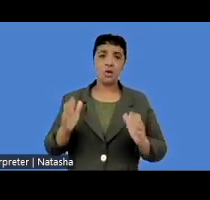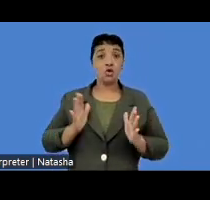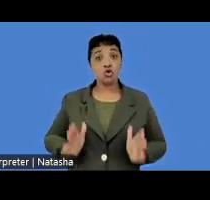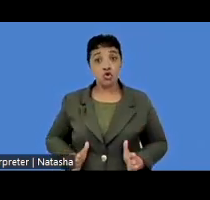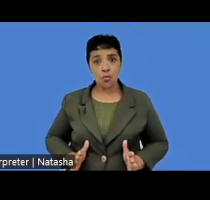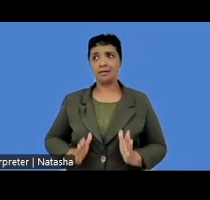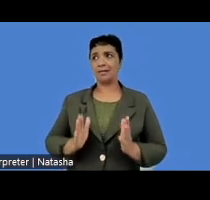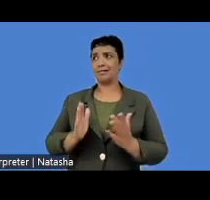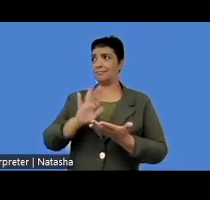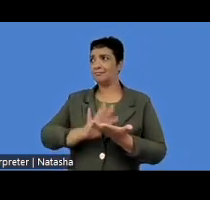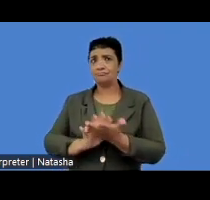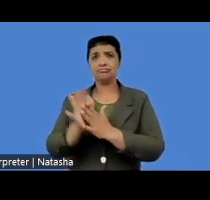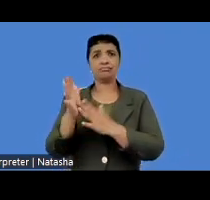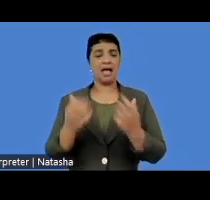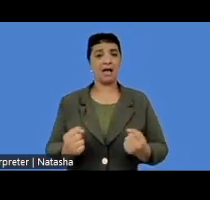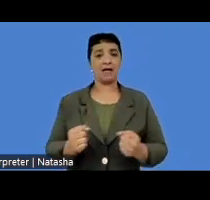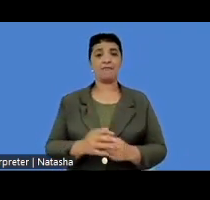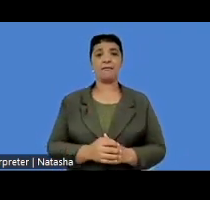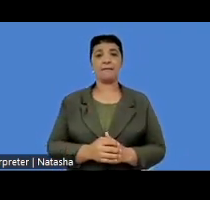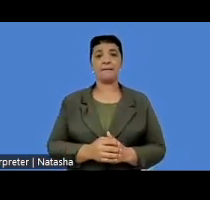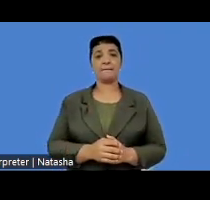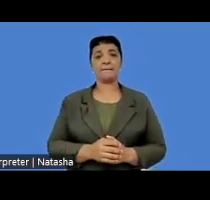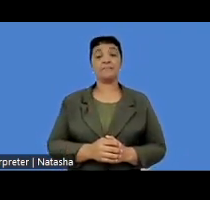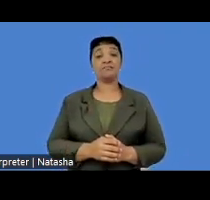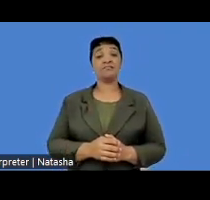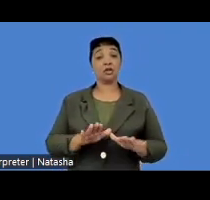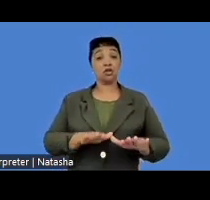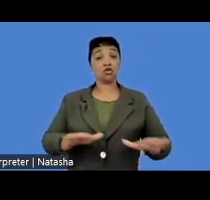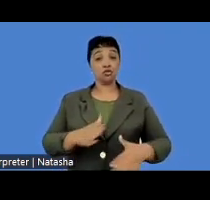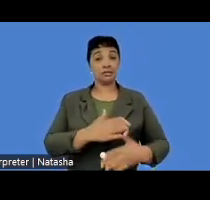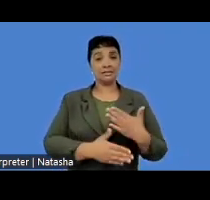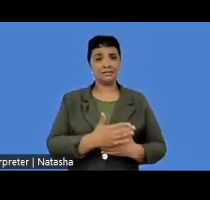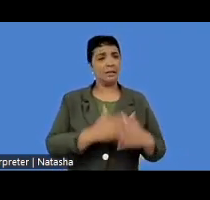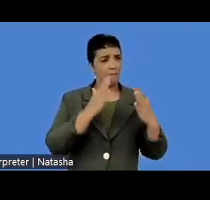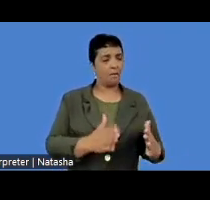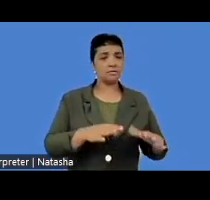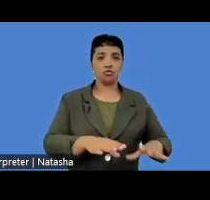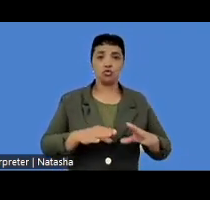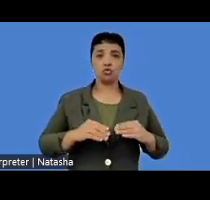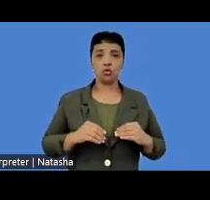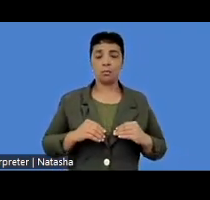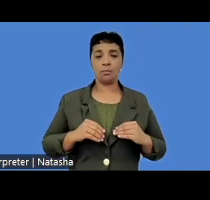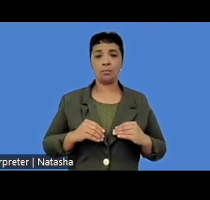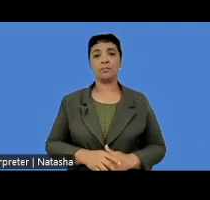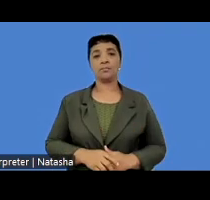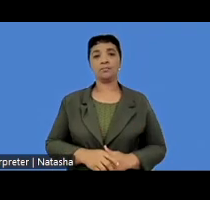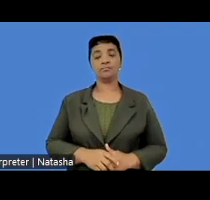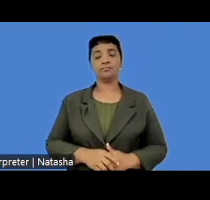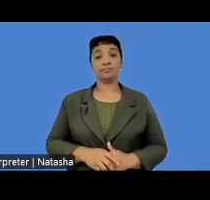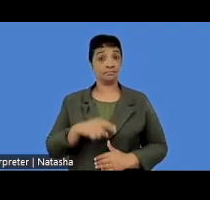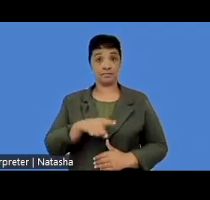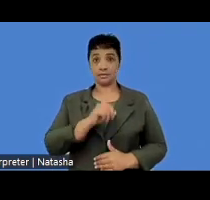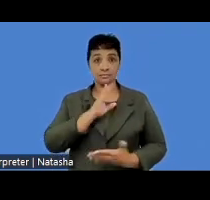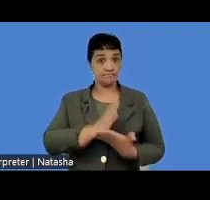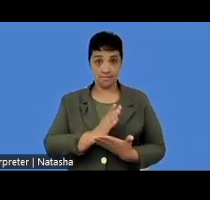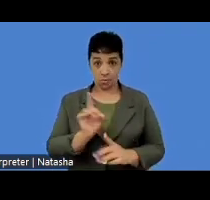people are ready to foster, to adopt children with disabilities, it is not the truth, because these